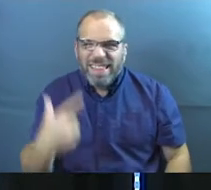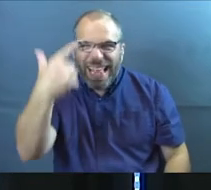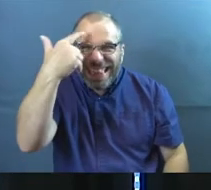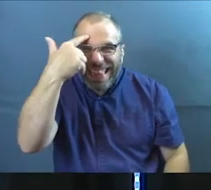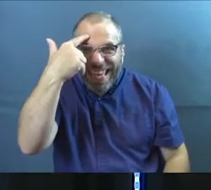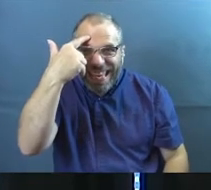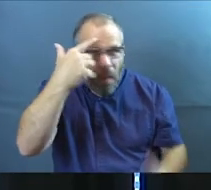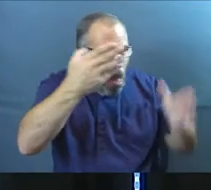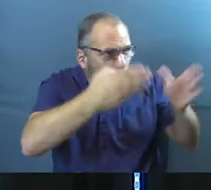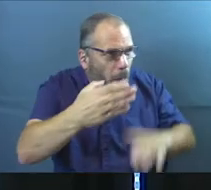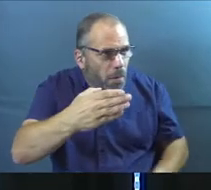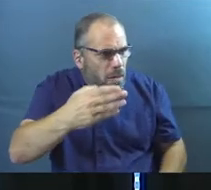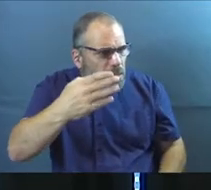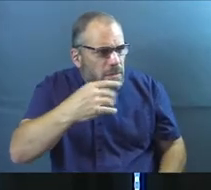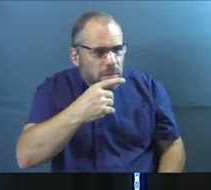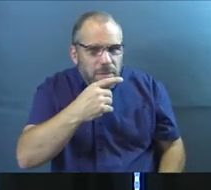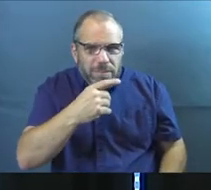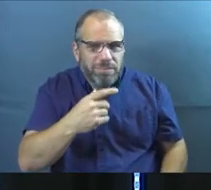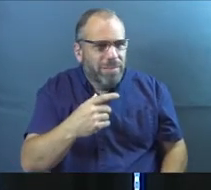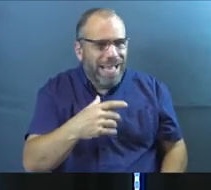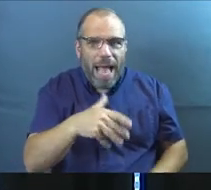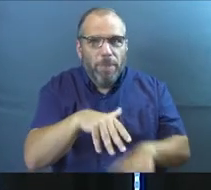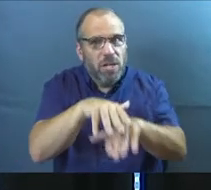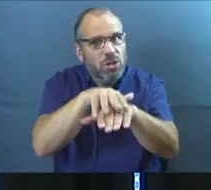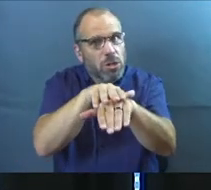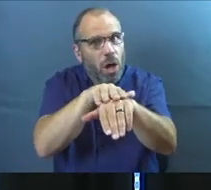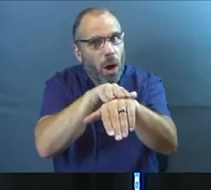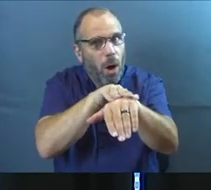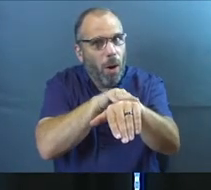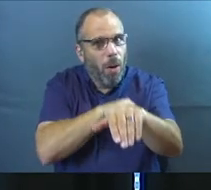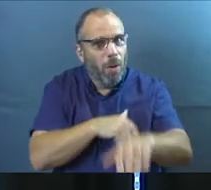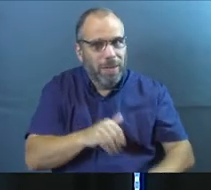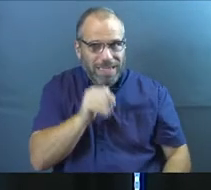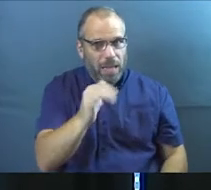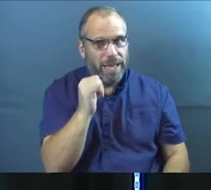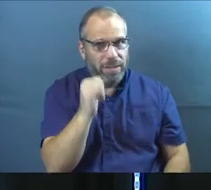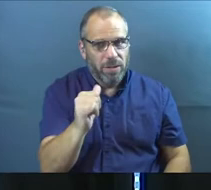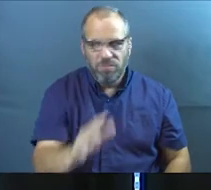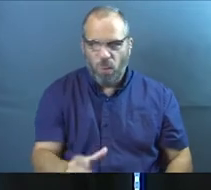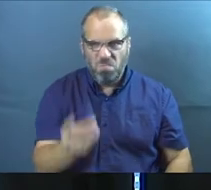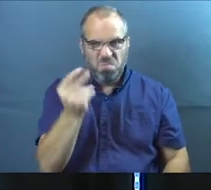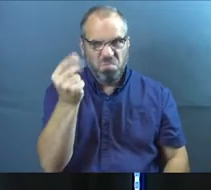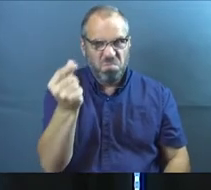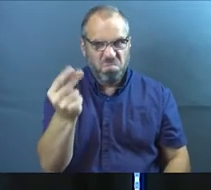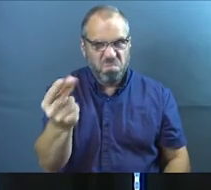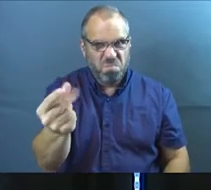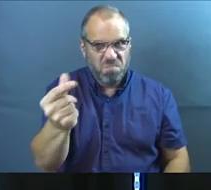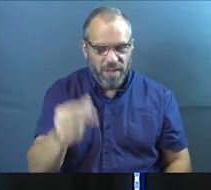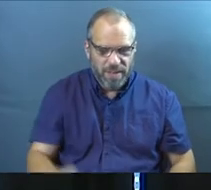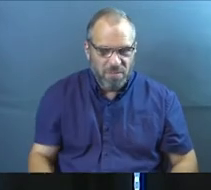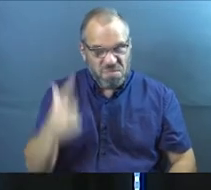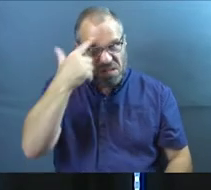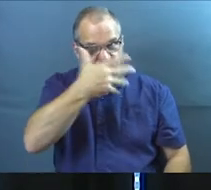logical and so slow. Not at all like us. We're way better.